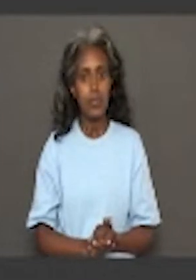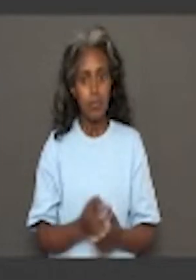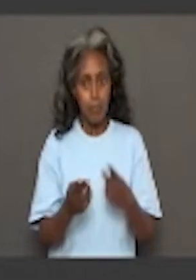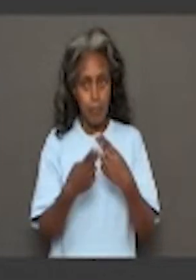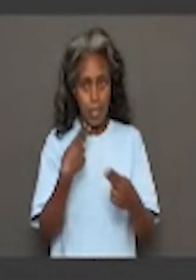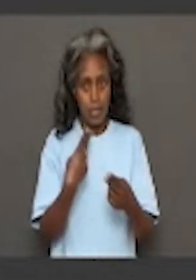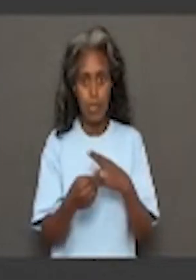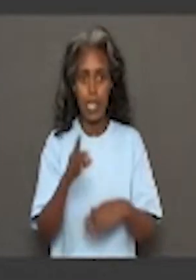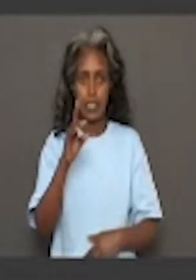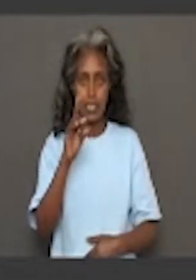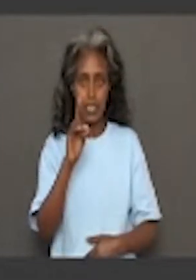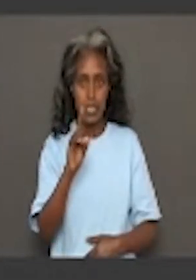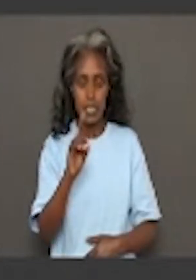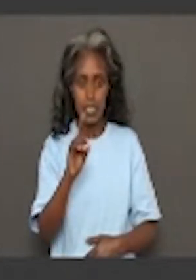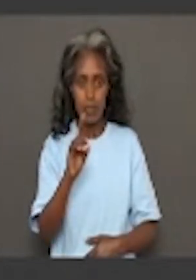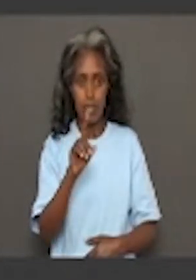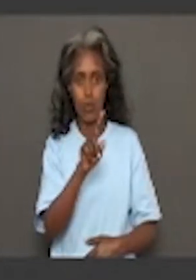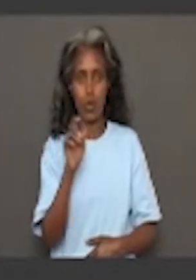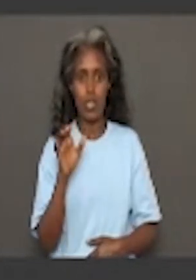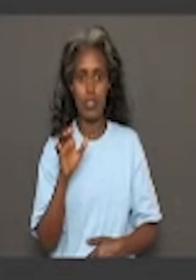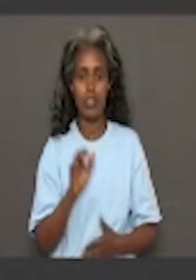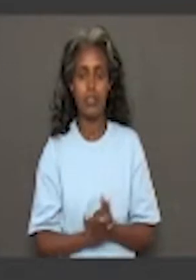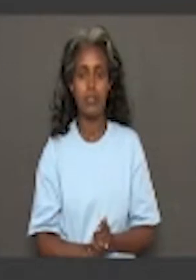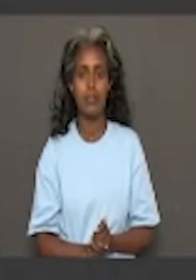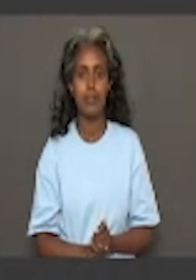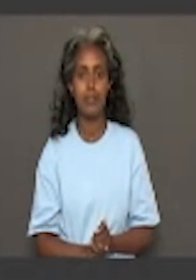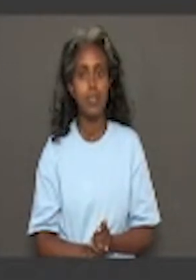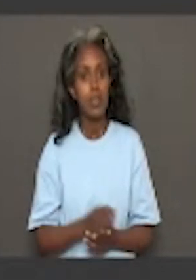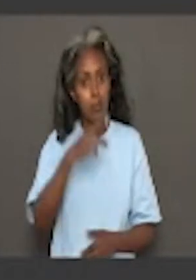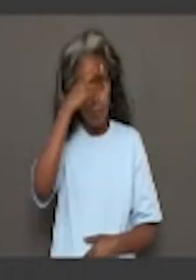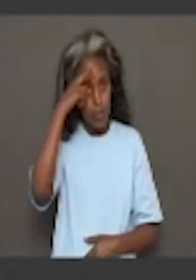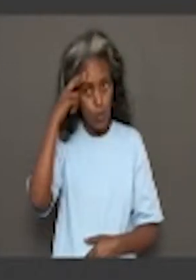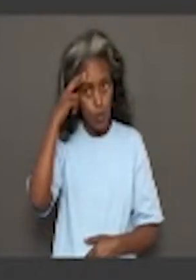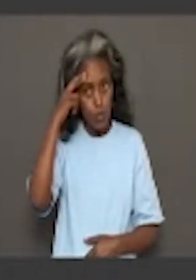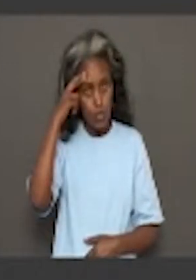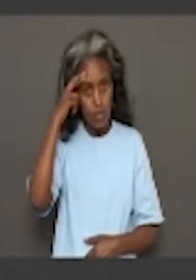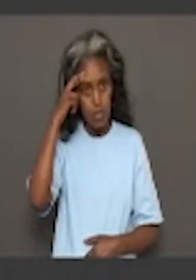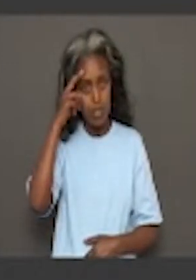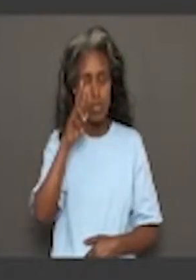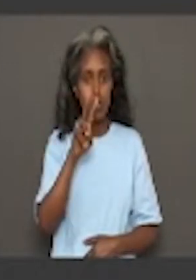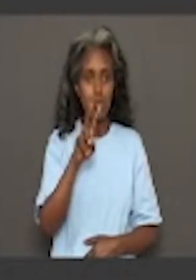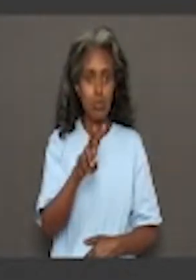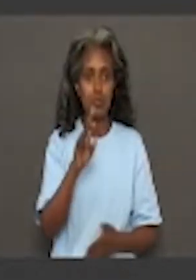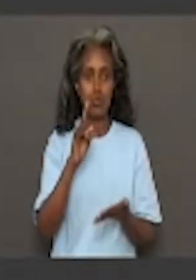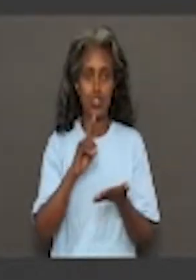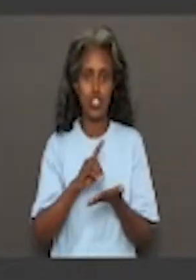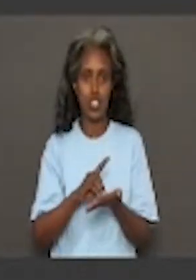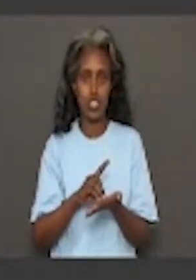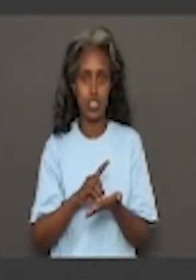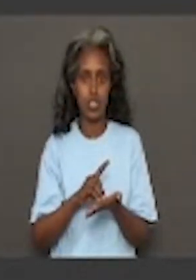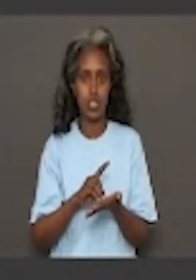We multiply D by 100 because there are